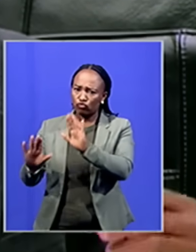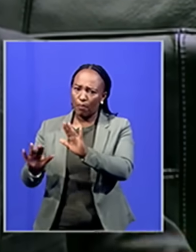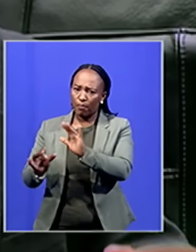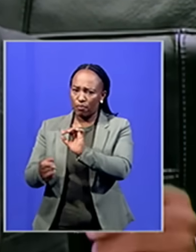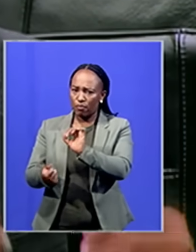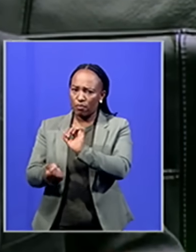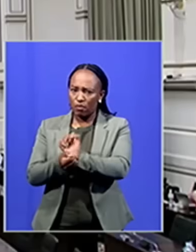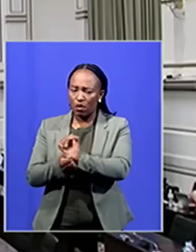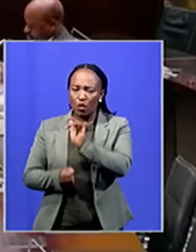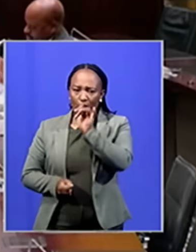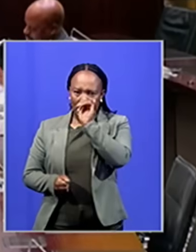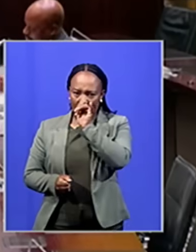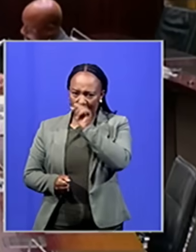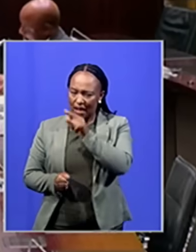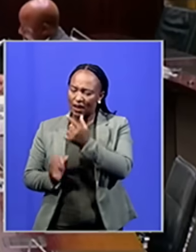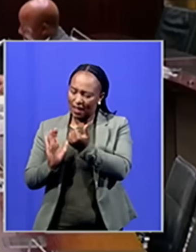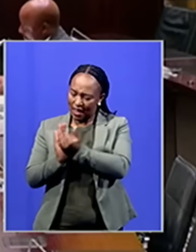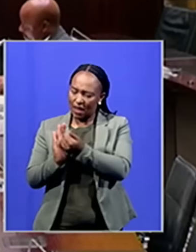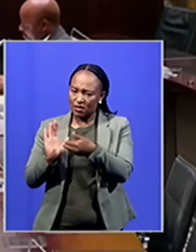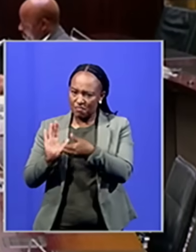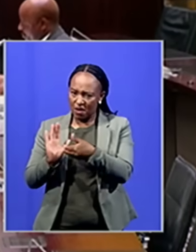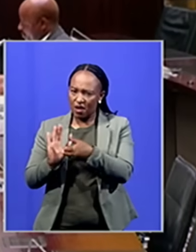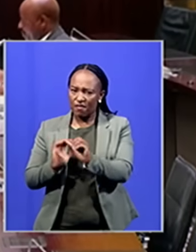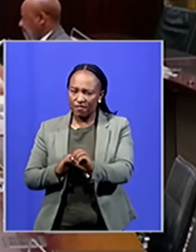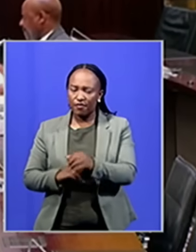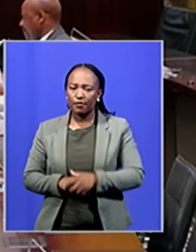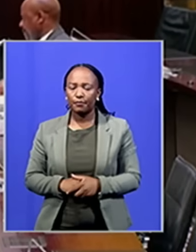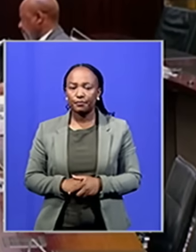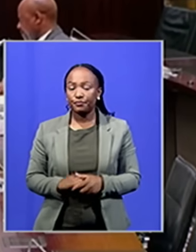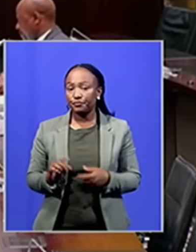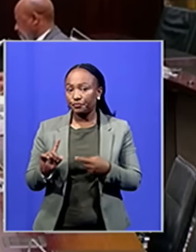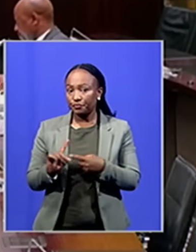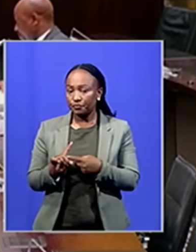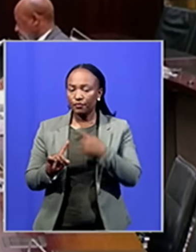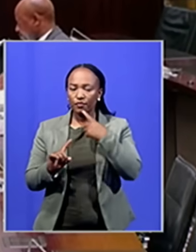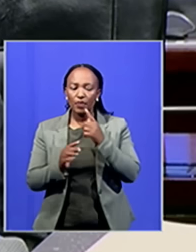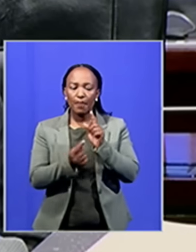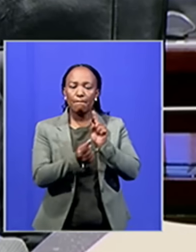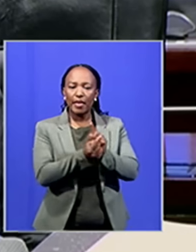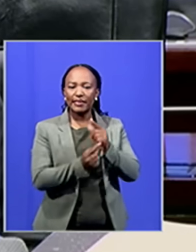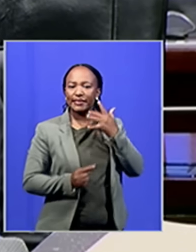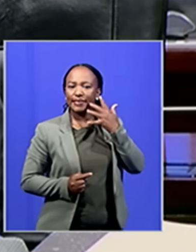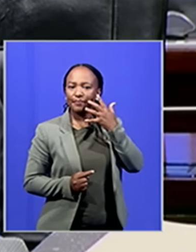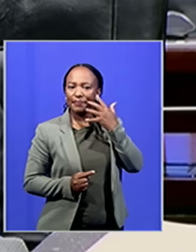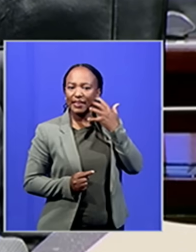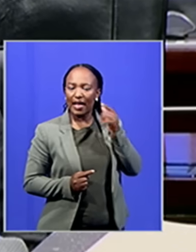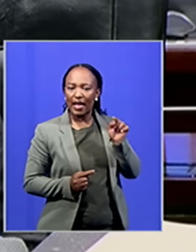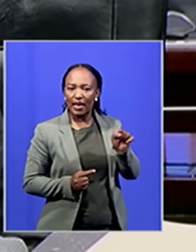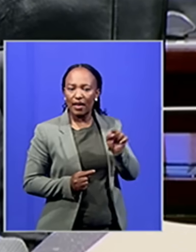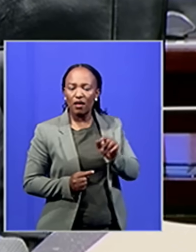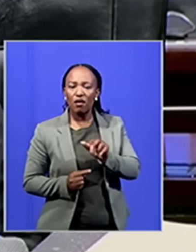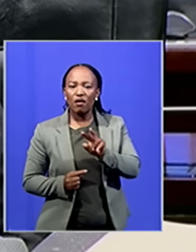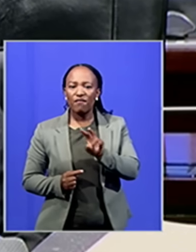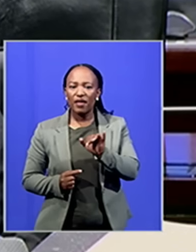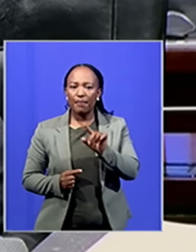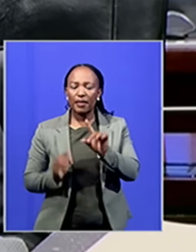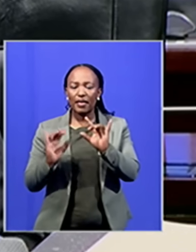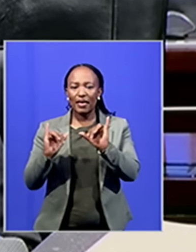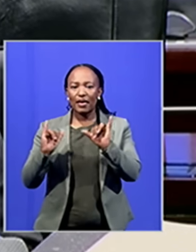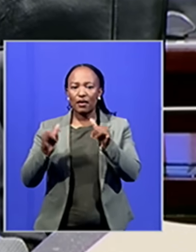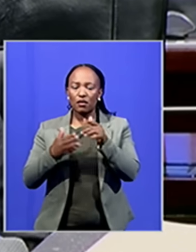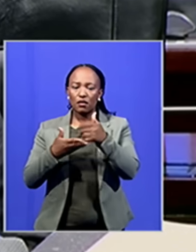criminal conduct. It's an act. Mkhwanazi o boletse hore o kopane le Matlala ka mora hore khampani ya CAT VIP ya tshireletso e